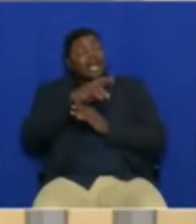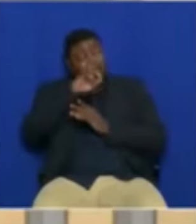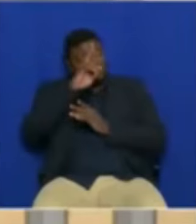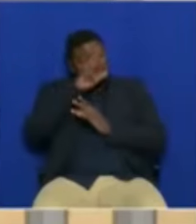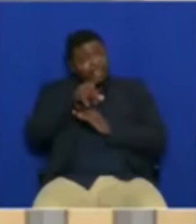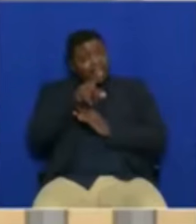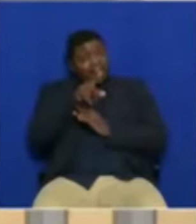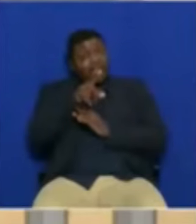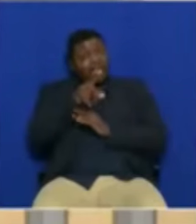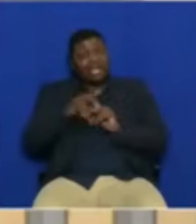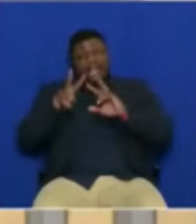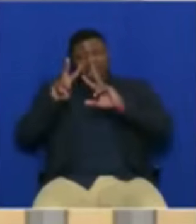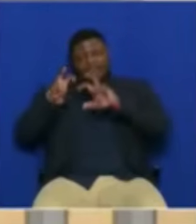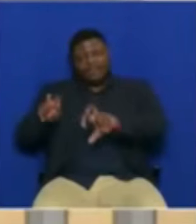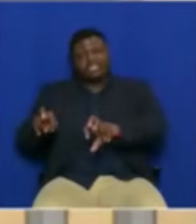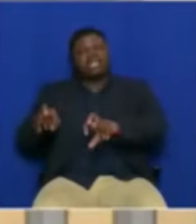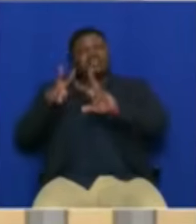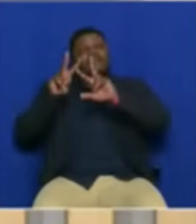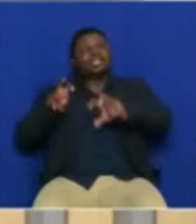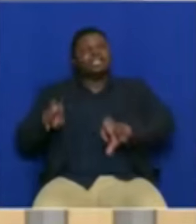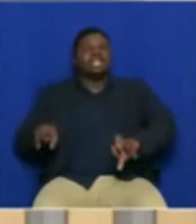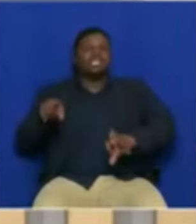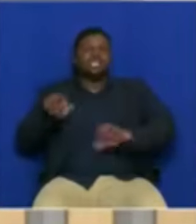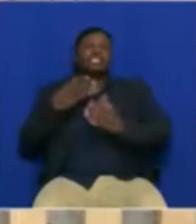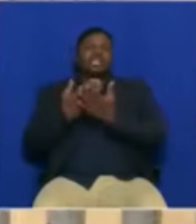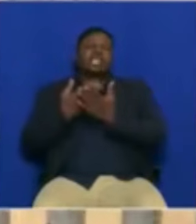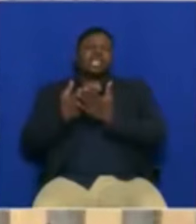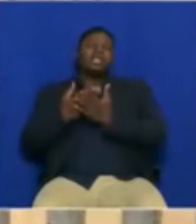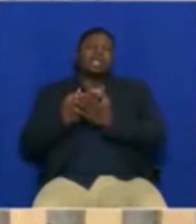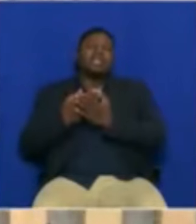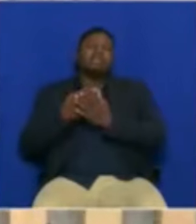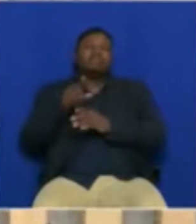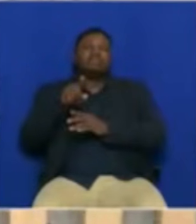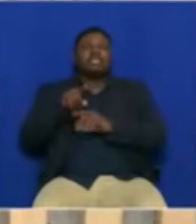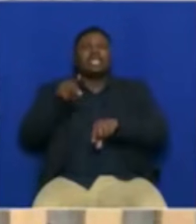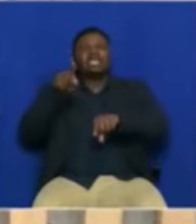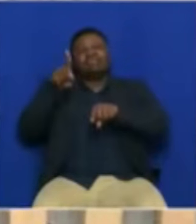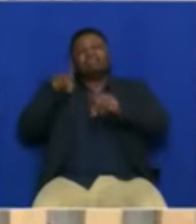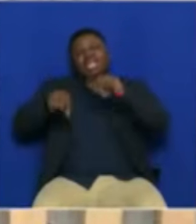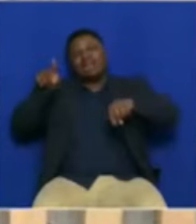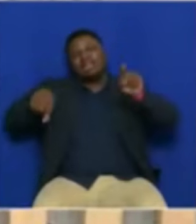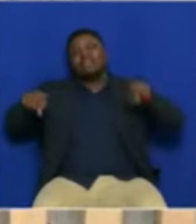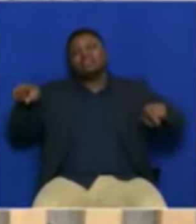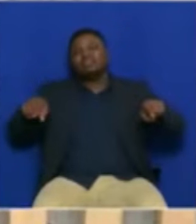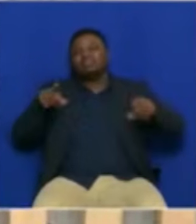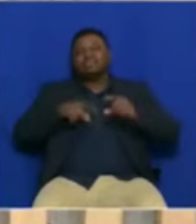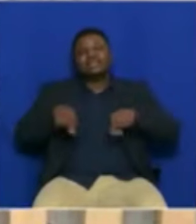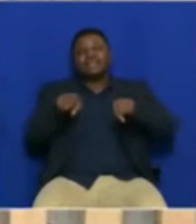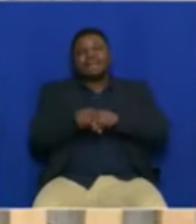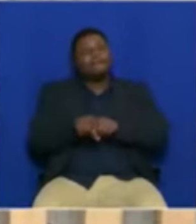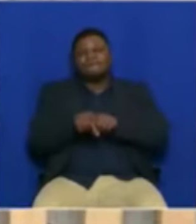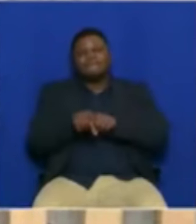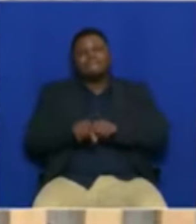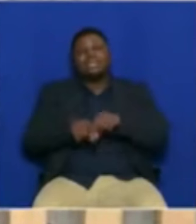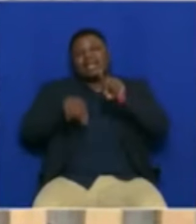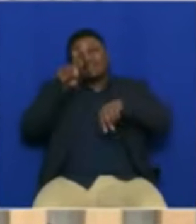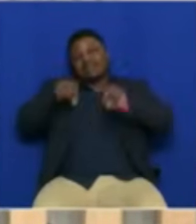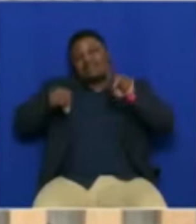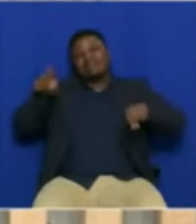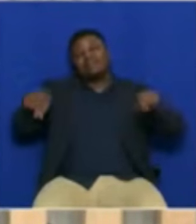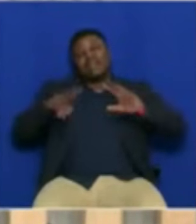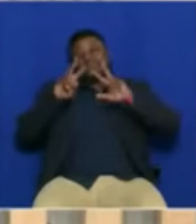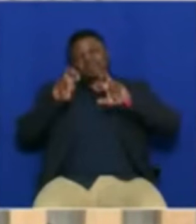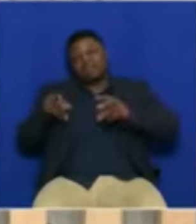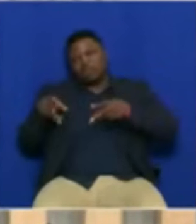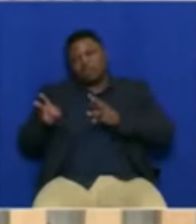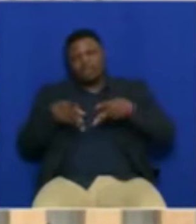Thank you. Okay, the investigation is dynamic. Like I said, I know nothing about investigations, but I trust through your engagement, I'll